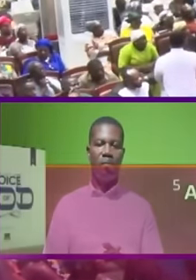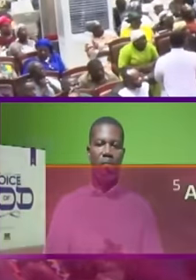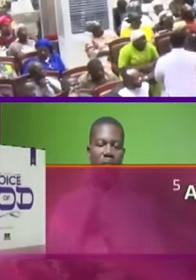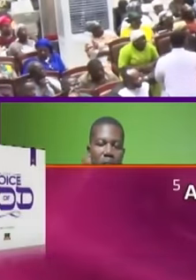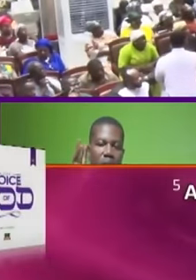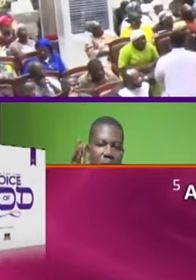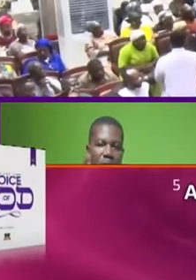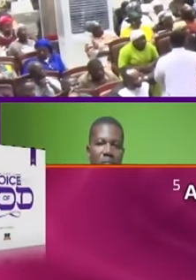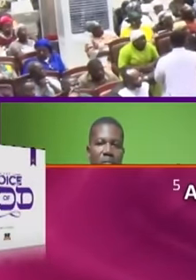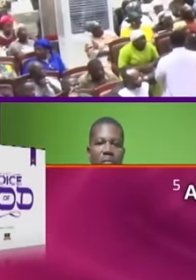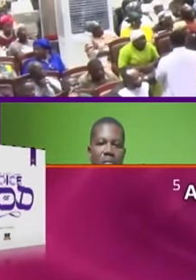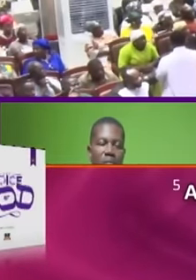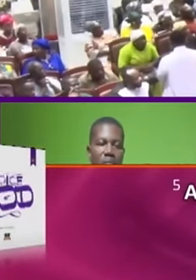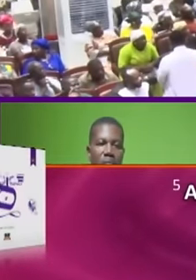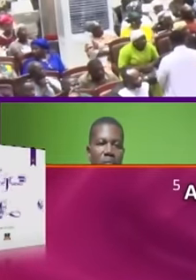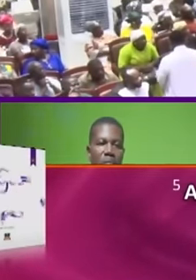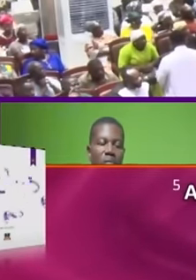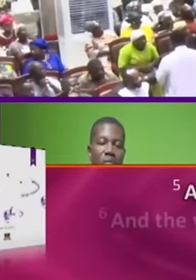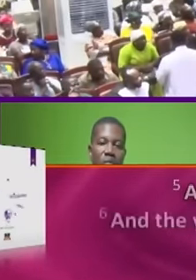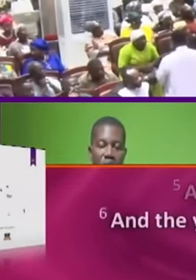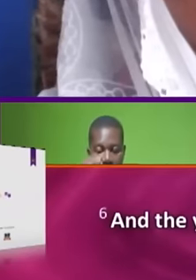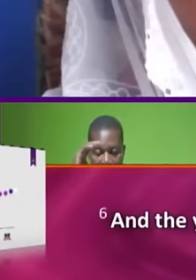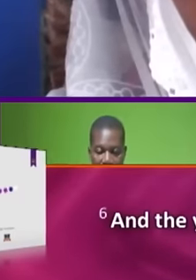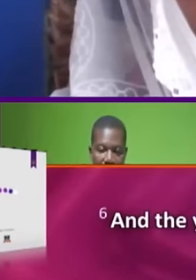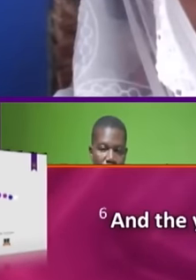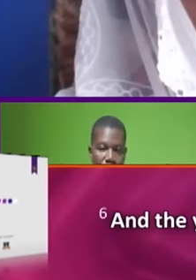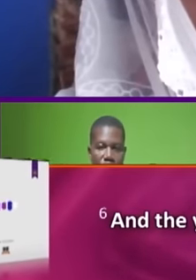Six. Uh-huh.